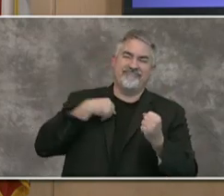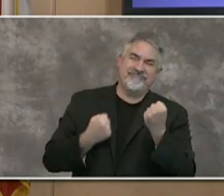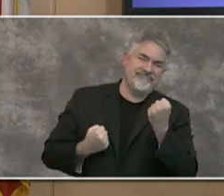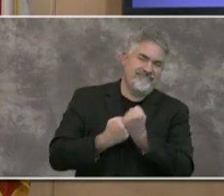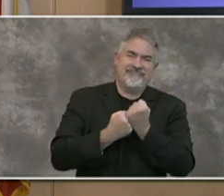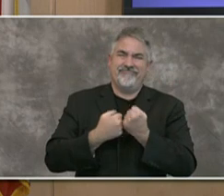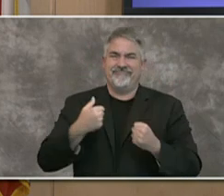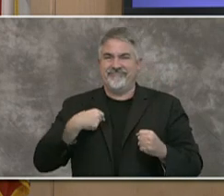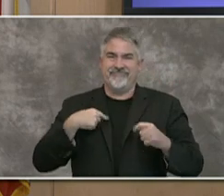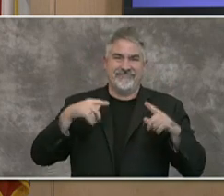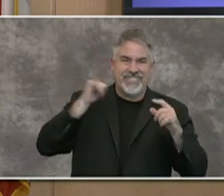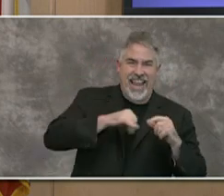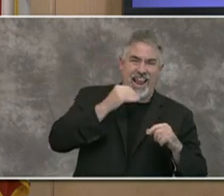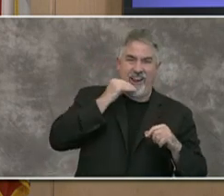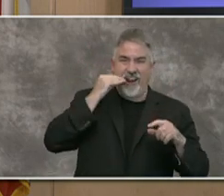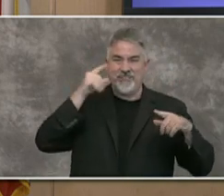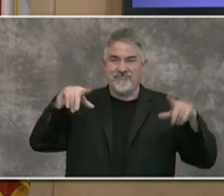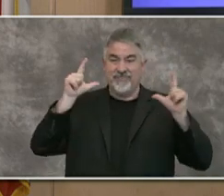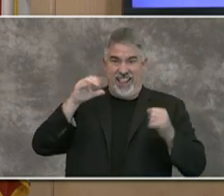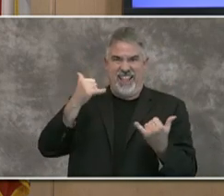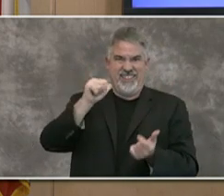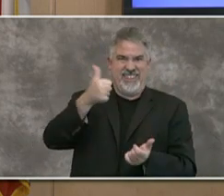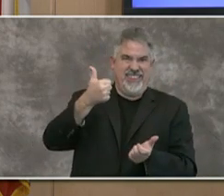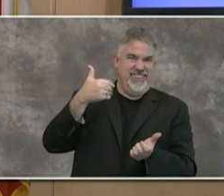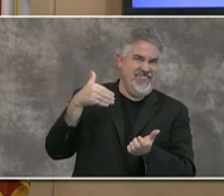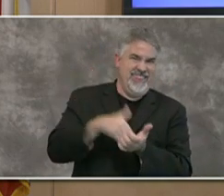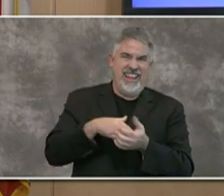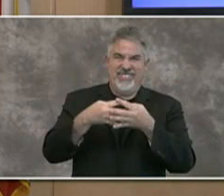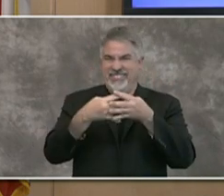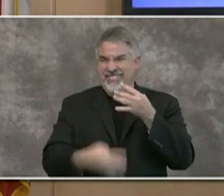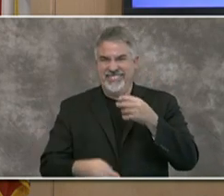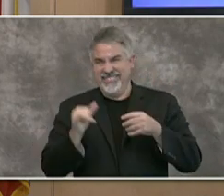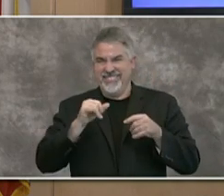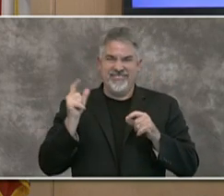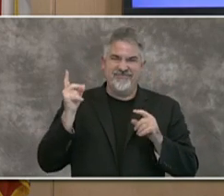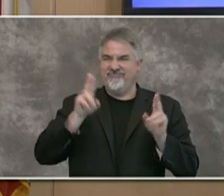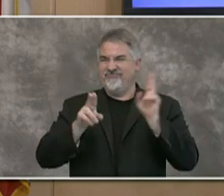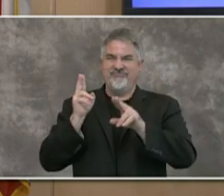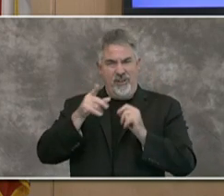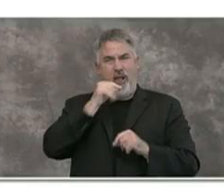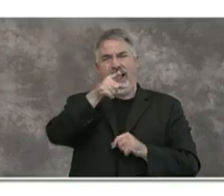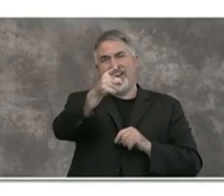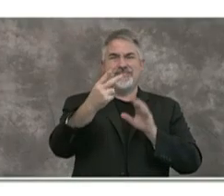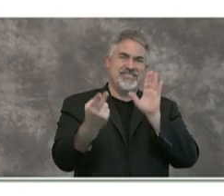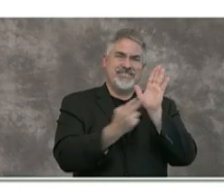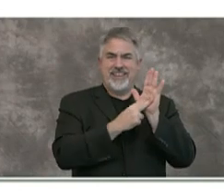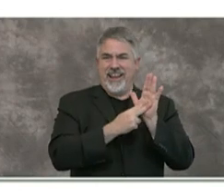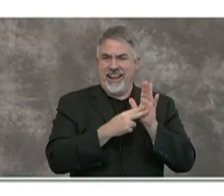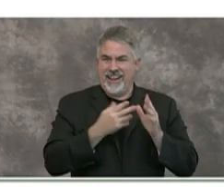Diegans have taken the pledge, again, really stressing the vital importance that the month of April